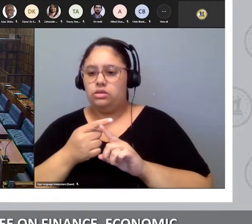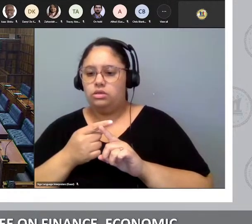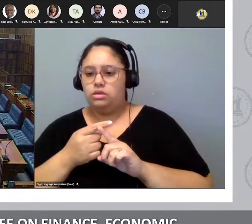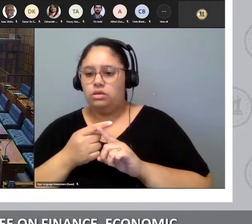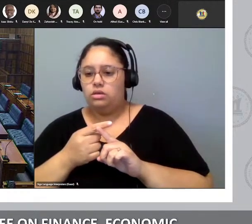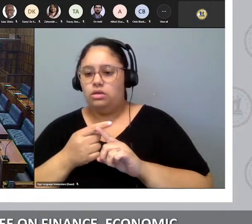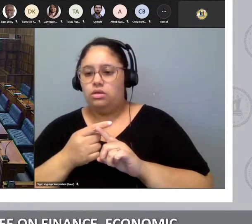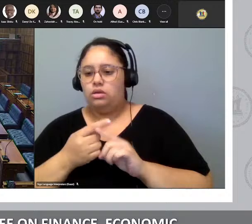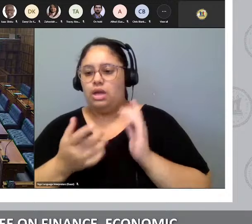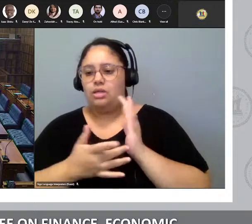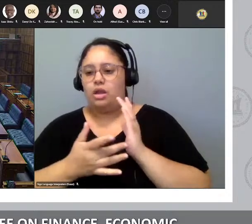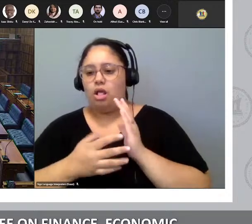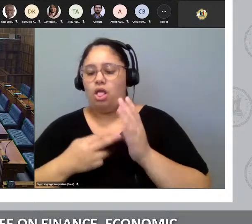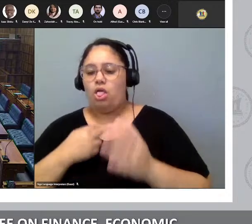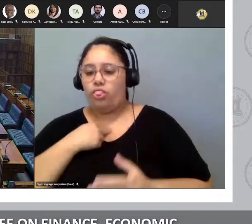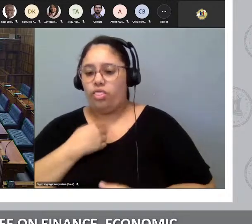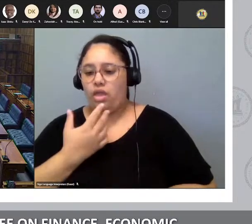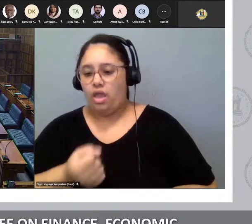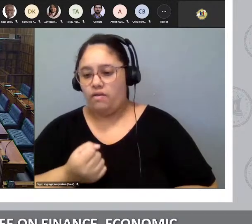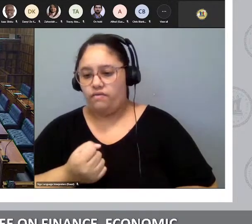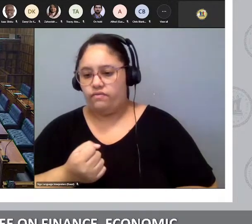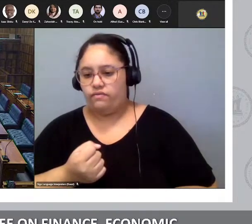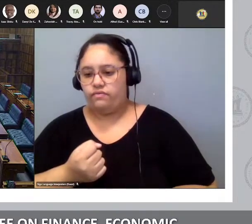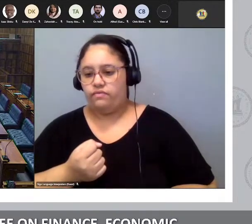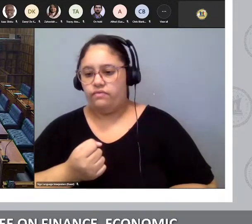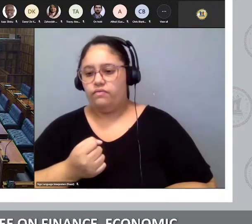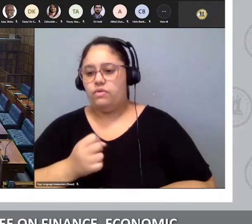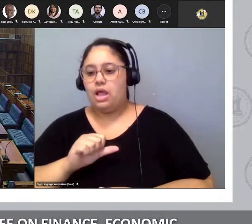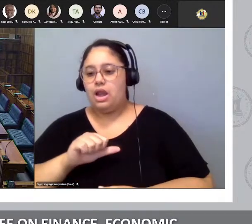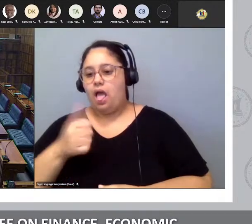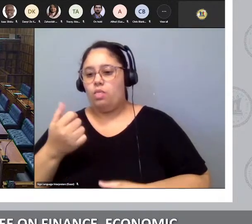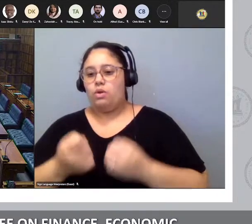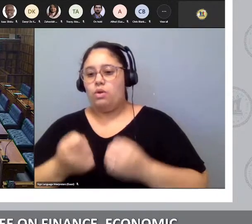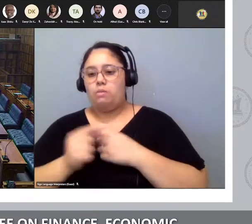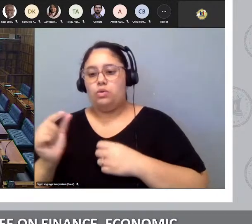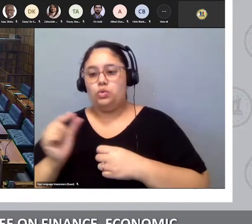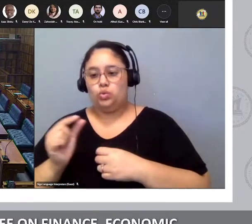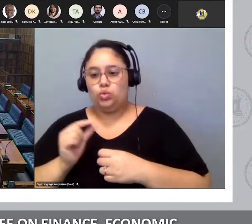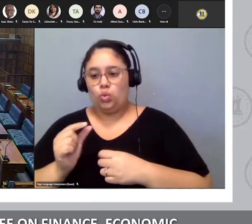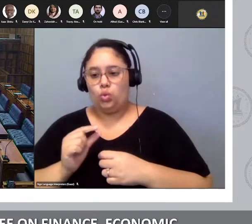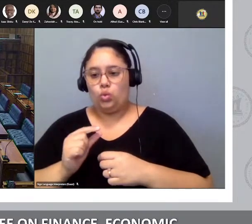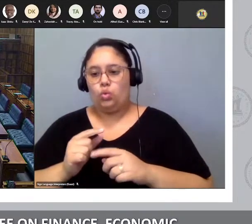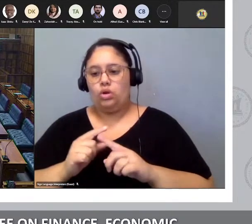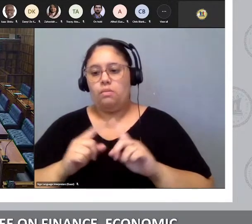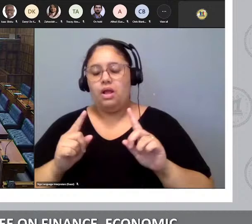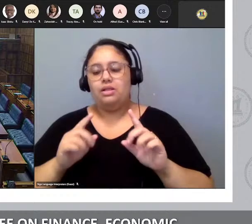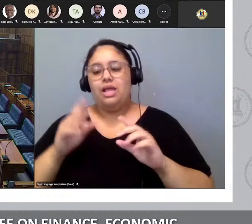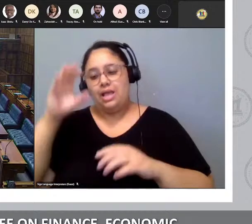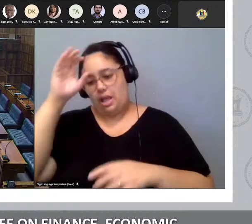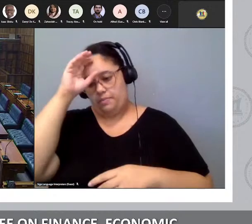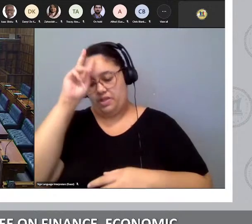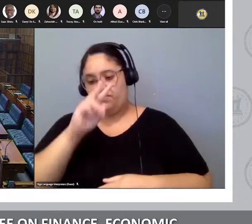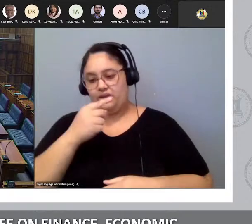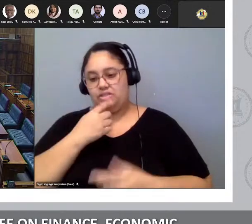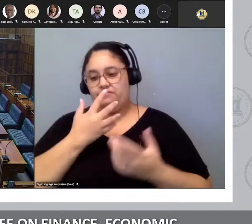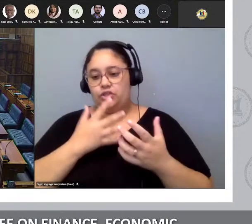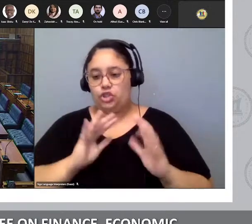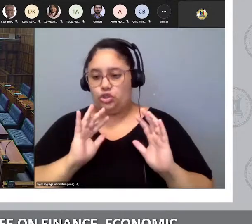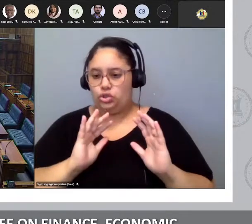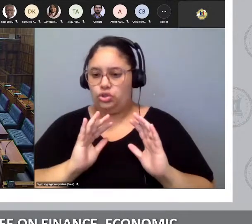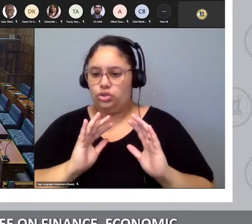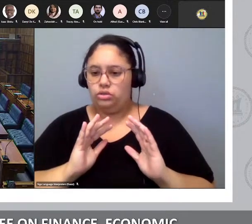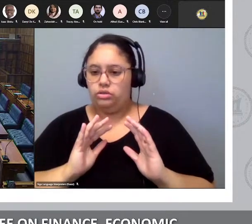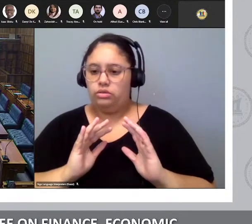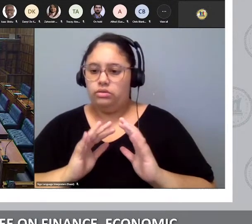technical hitch with it and it was withdrawn and another one is going out soon according to what Captain um Vernon has just said a little bit